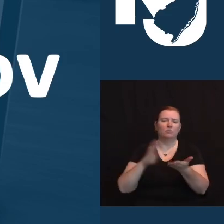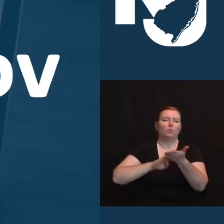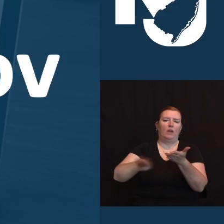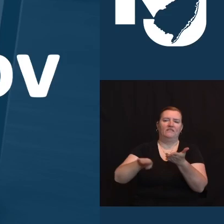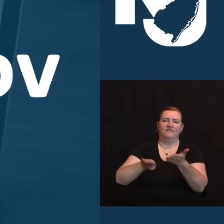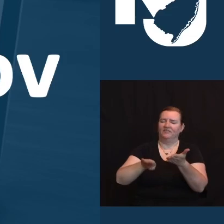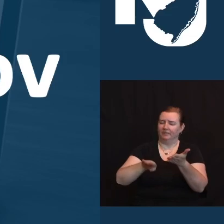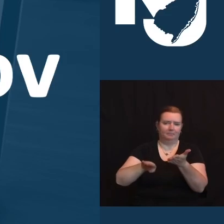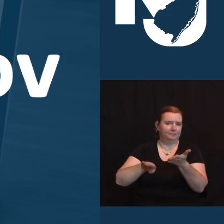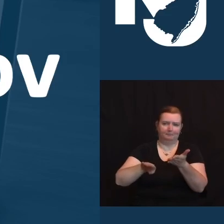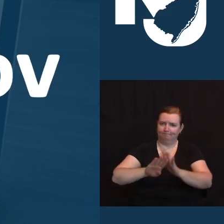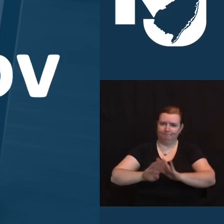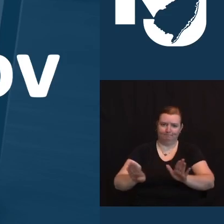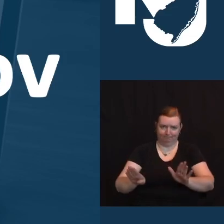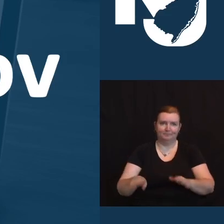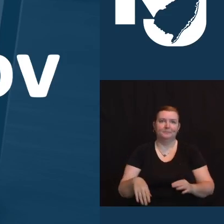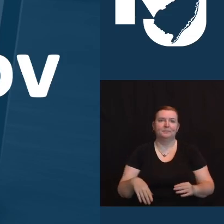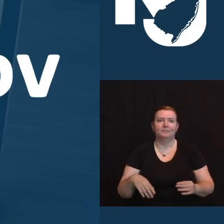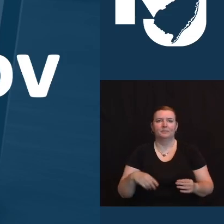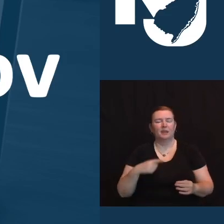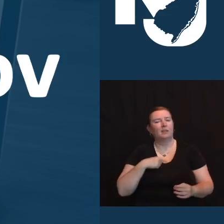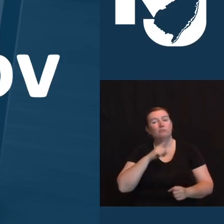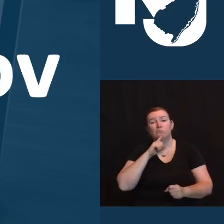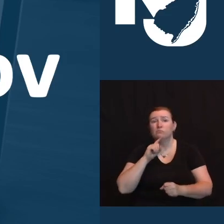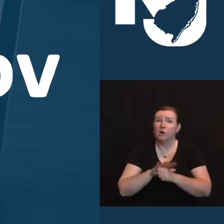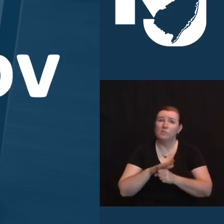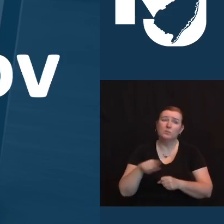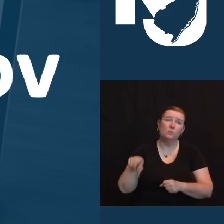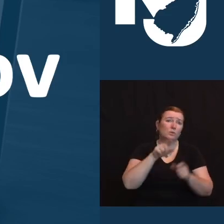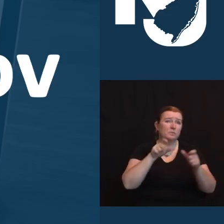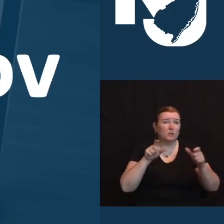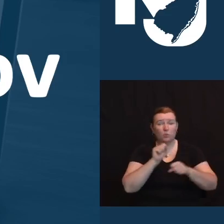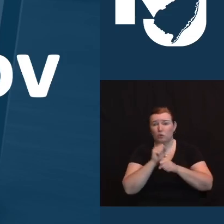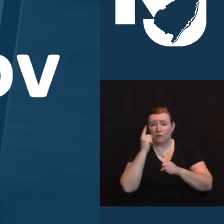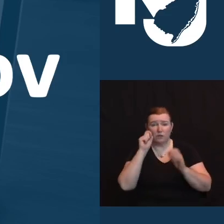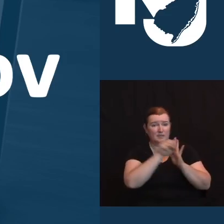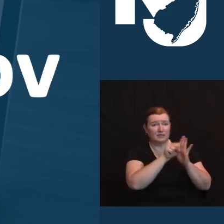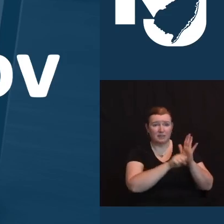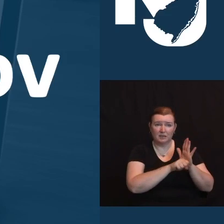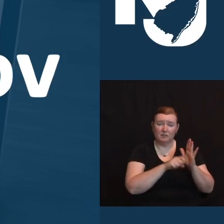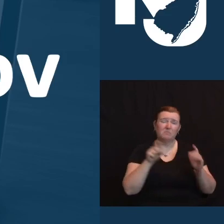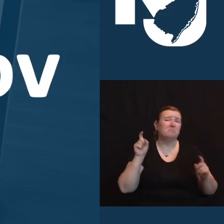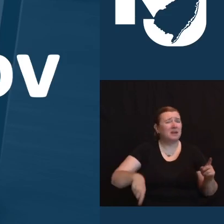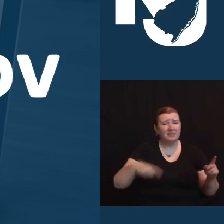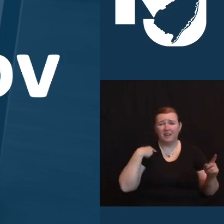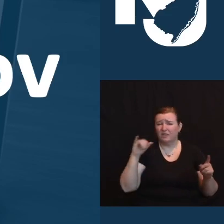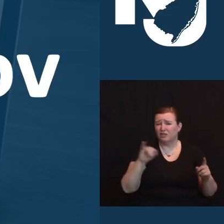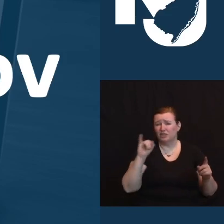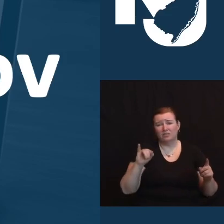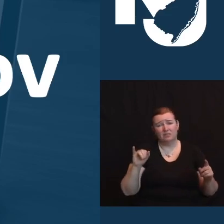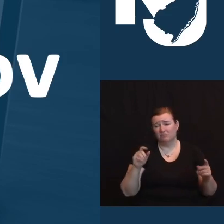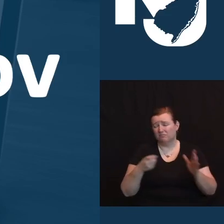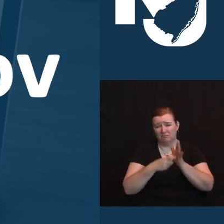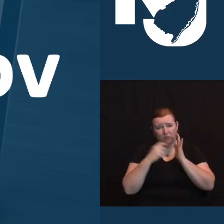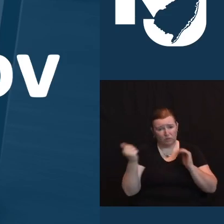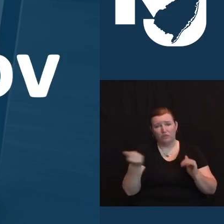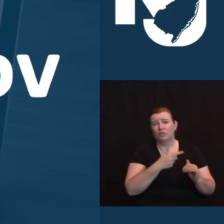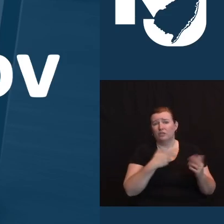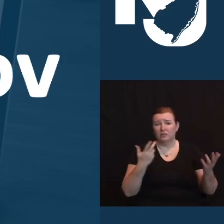work, because we must ensure that our workforce has access to health care during this once-in-a-century